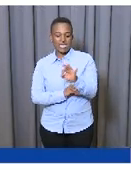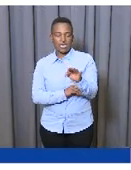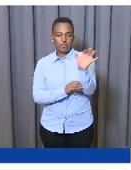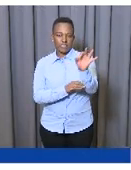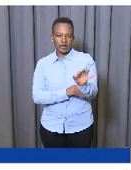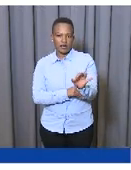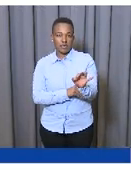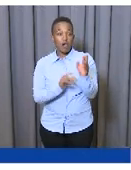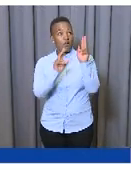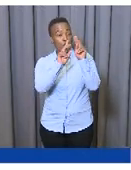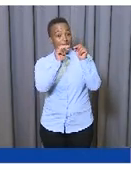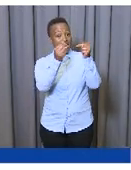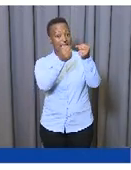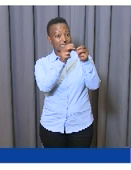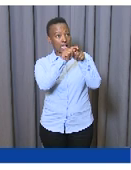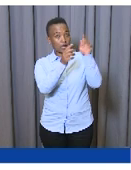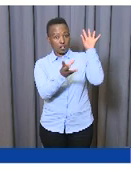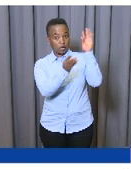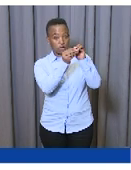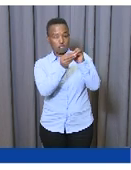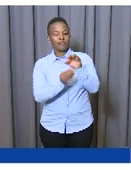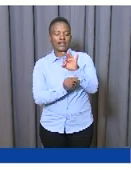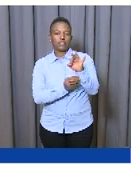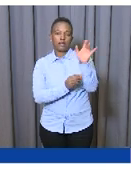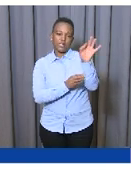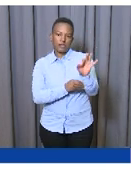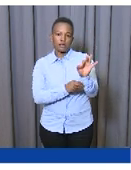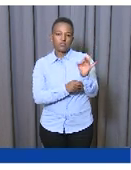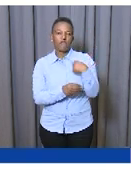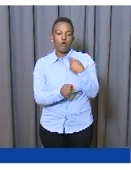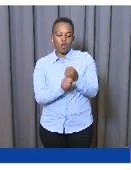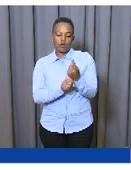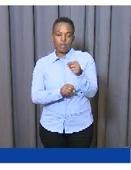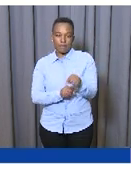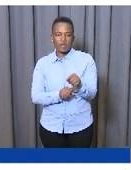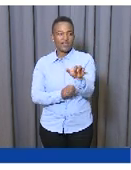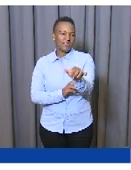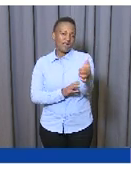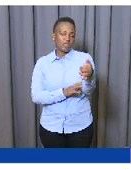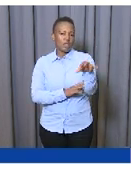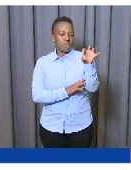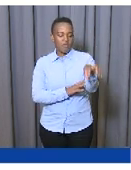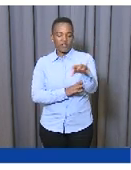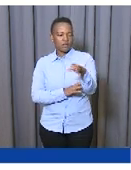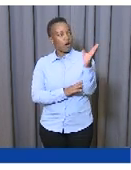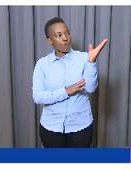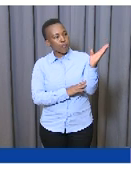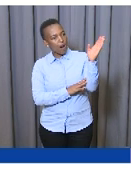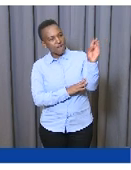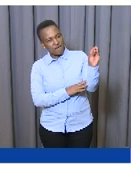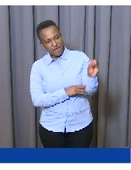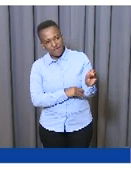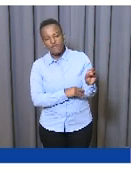33% of the national tests being done, and the rest of the provinces would come there.